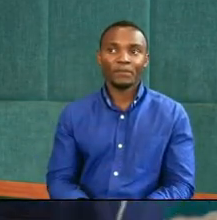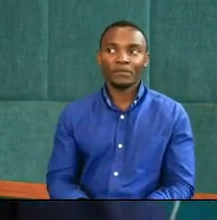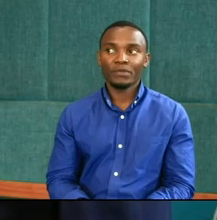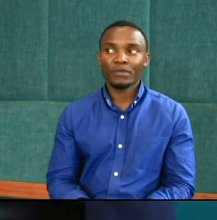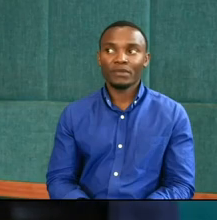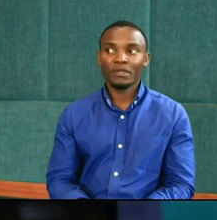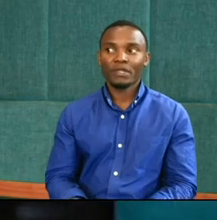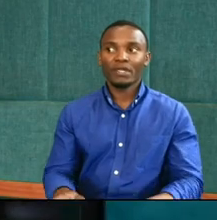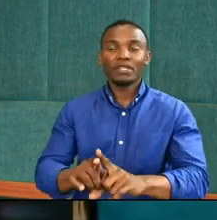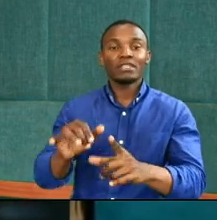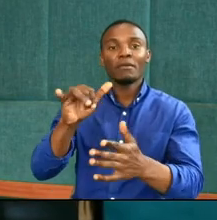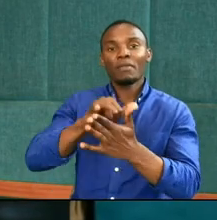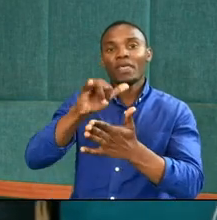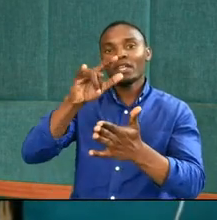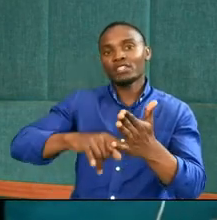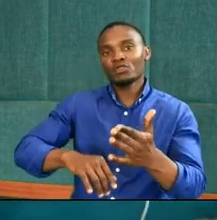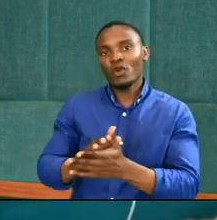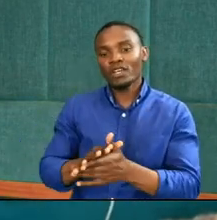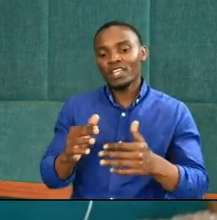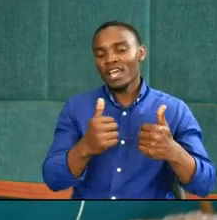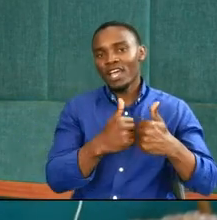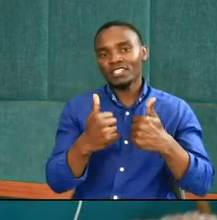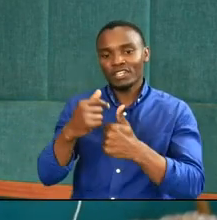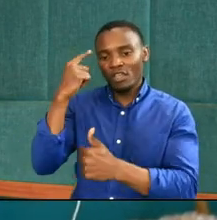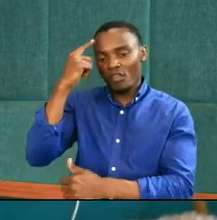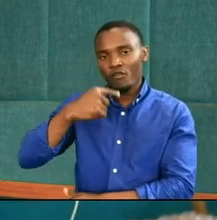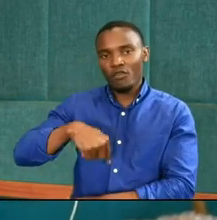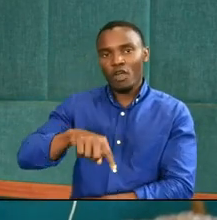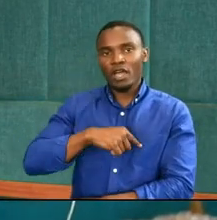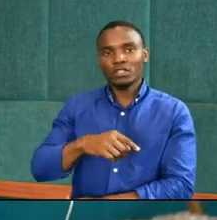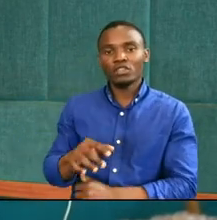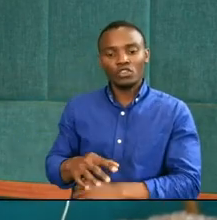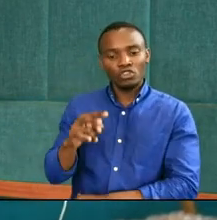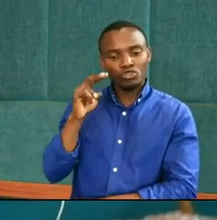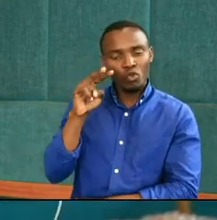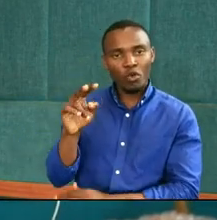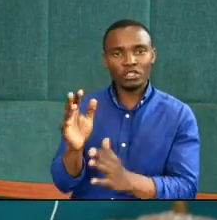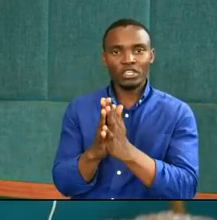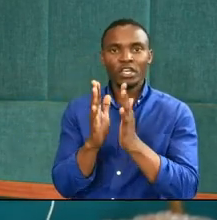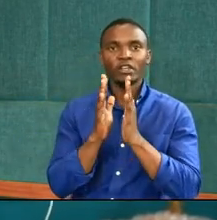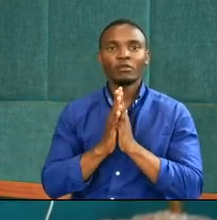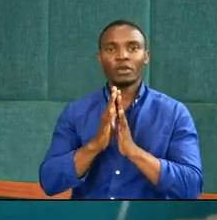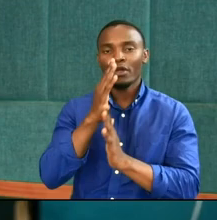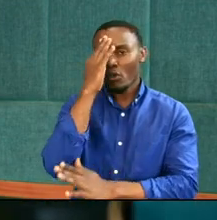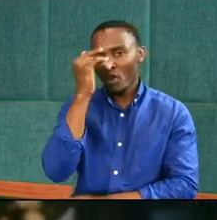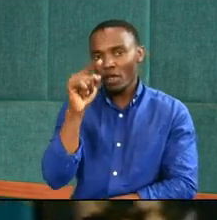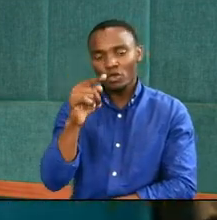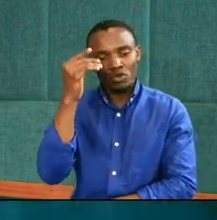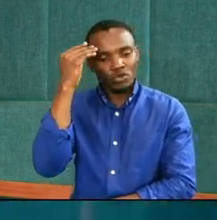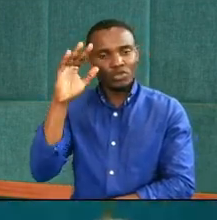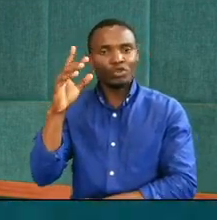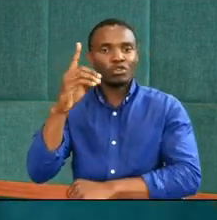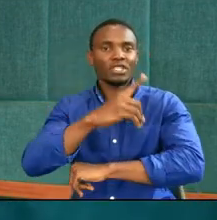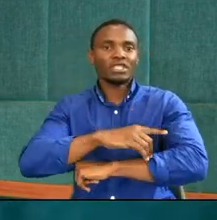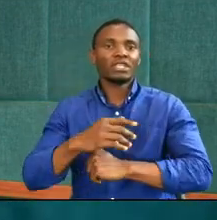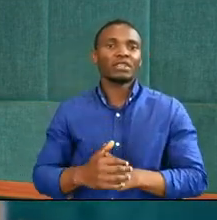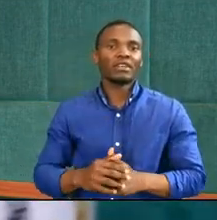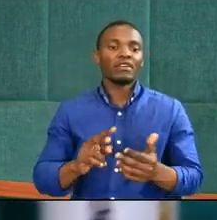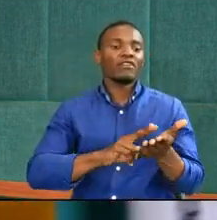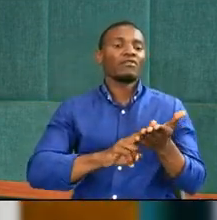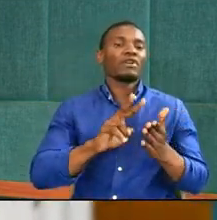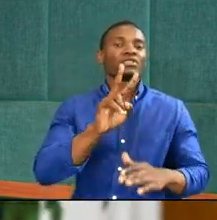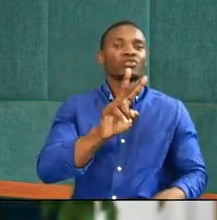And that's a challenge for us. So take heed, watch, and pray, for you don't know the day. And then in verse